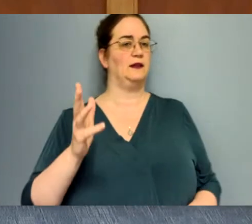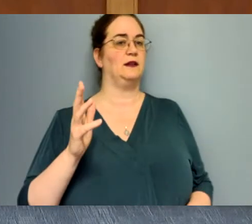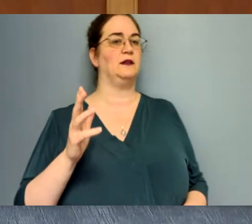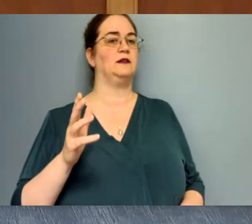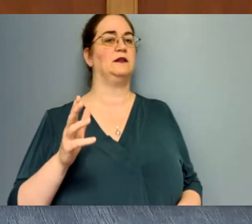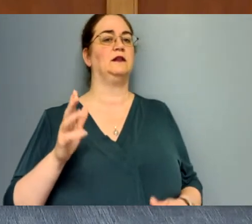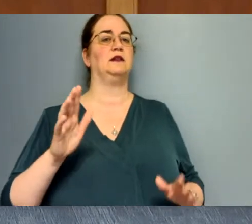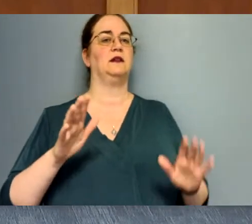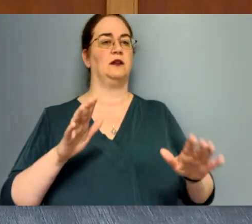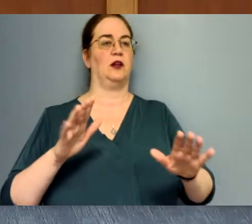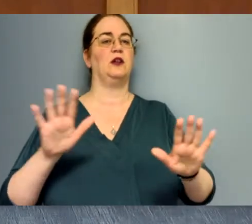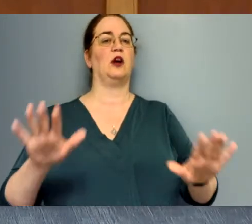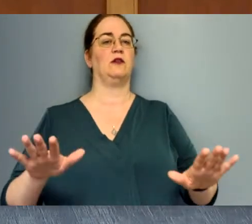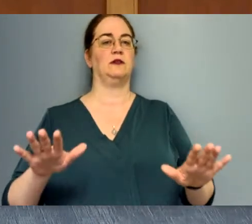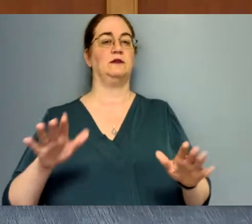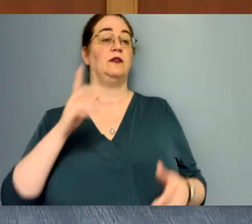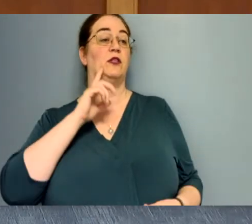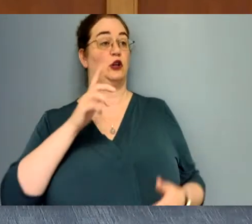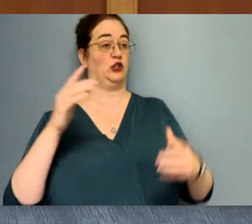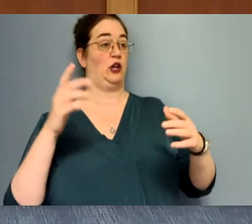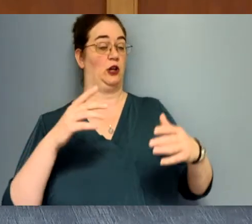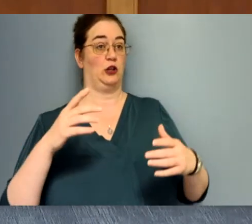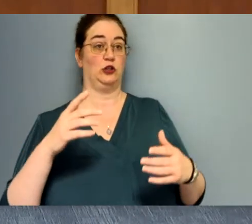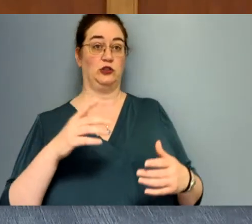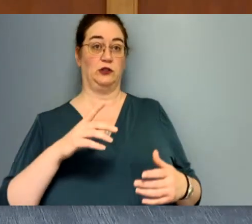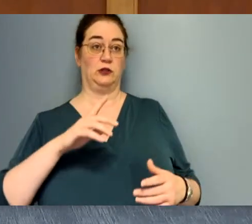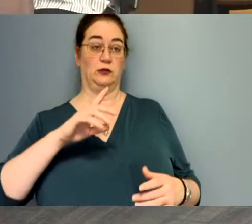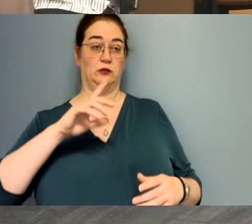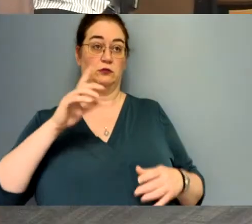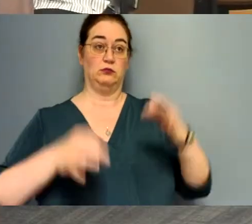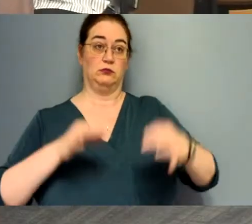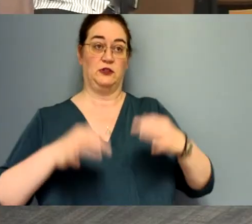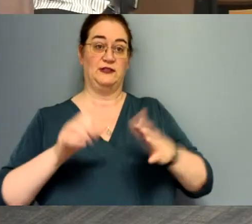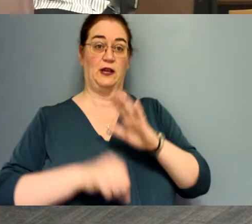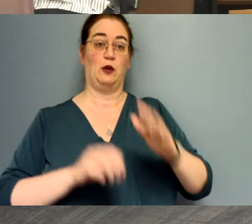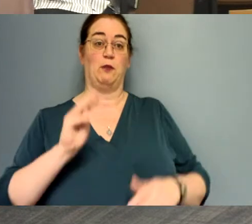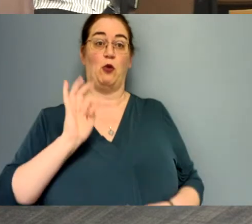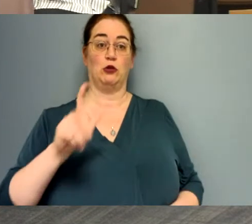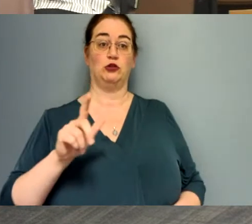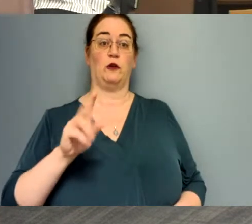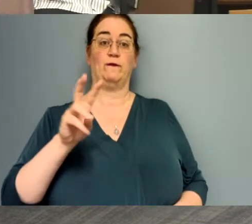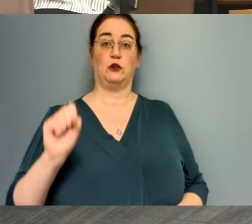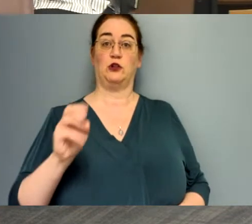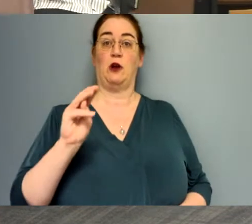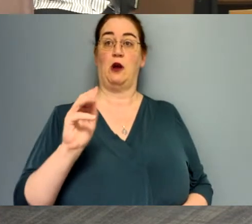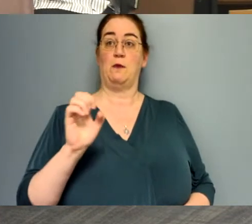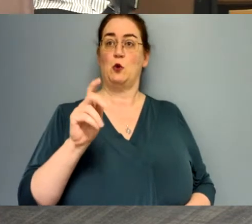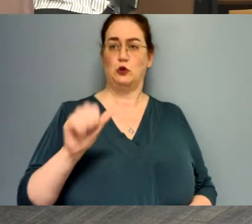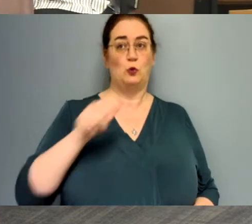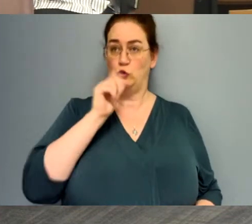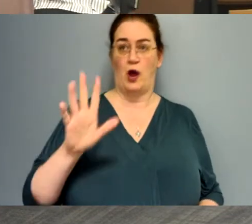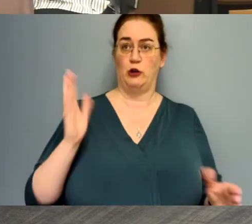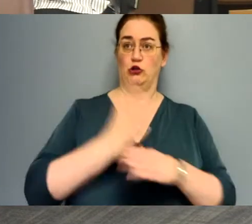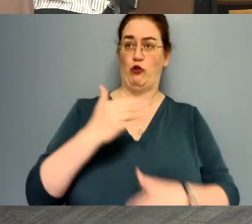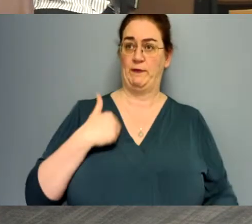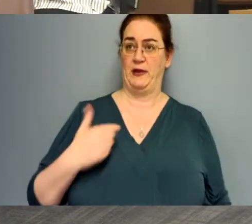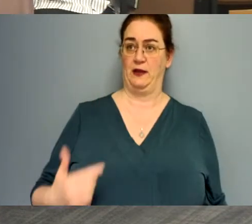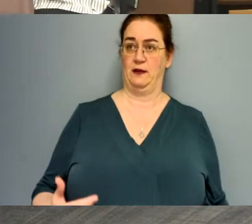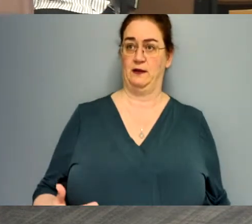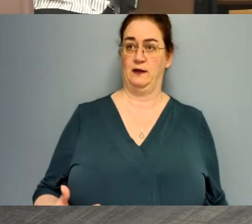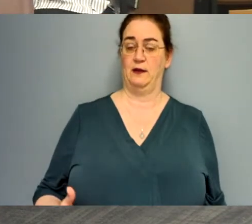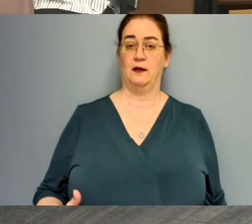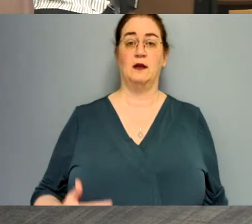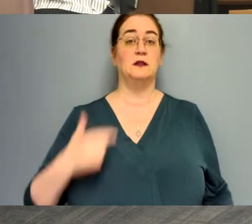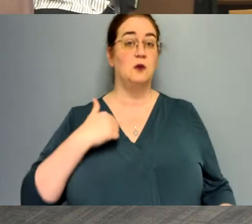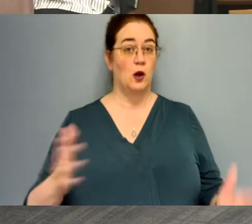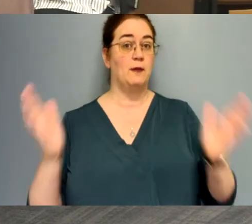injunction in the state. All right. You better understand it. Marshall versus Amuso. Do not interrupt me. So